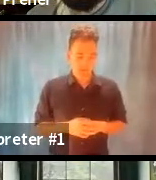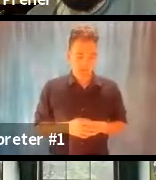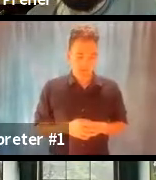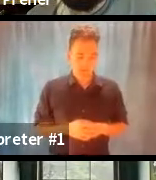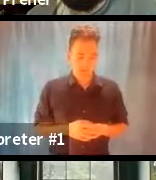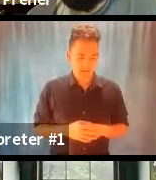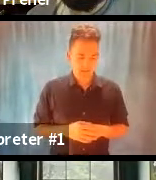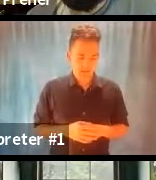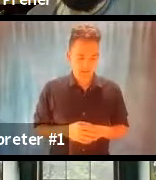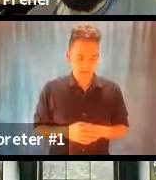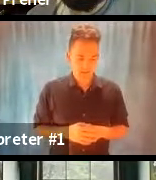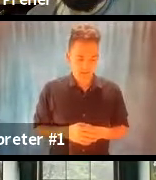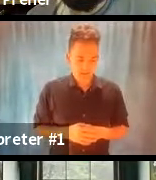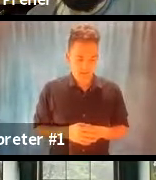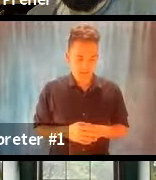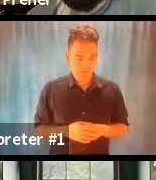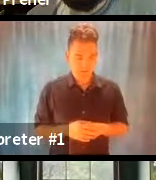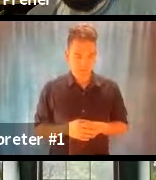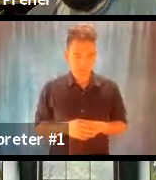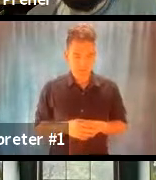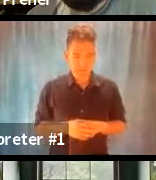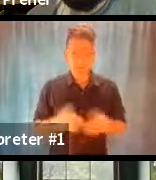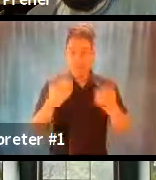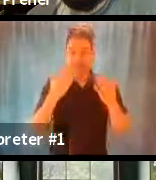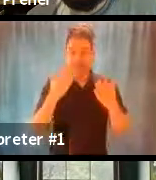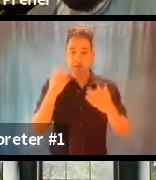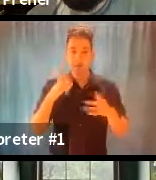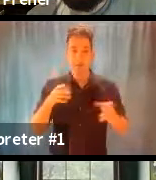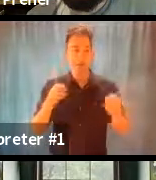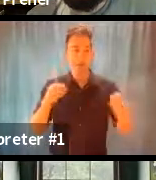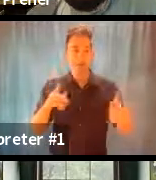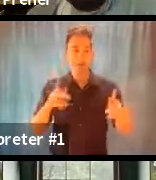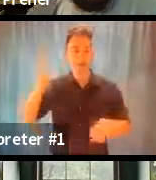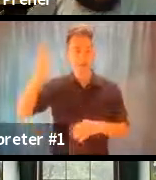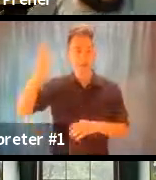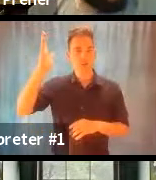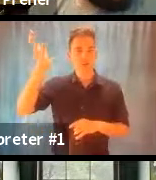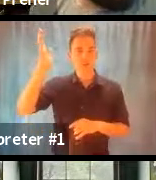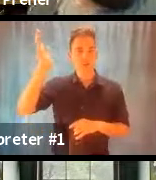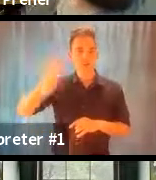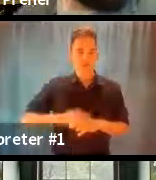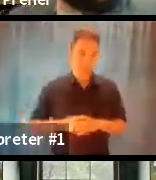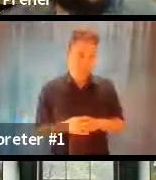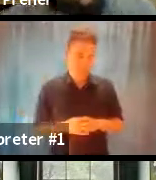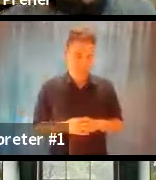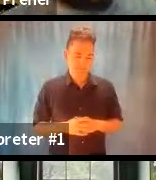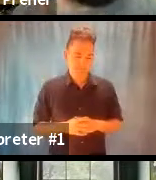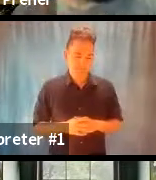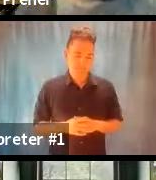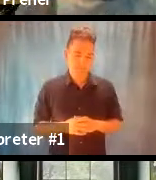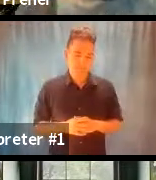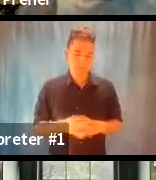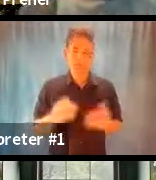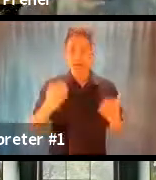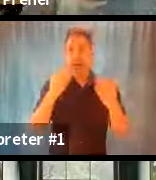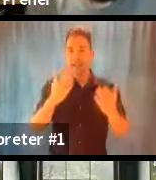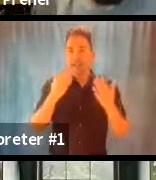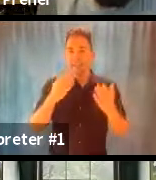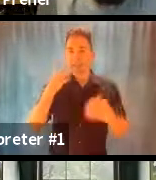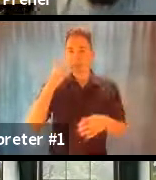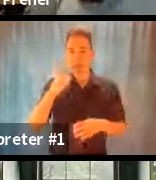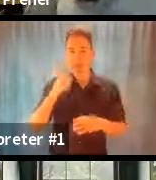and congratulations for this opportunity to speak. And thank you to the Stimulus Advisory